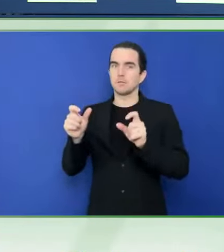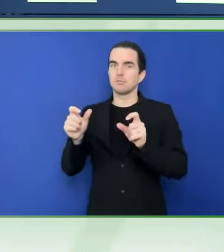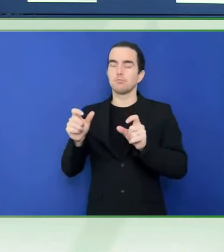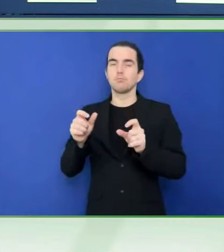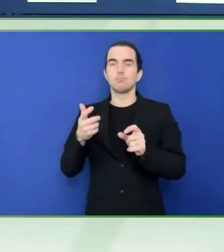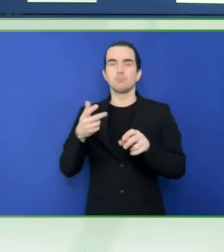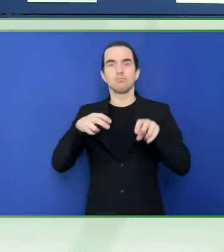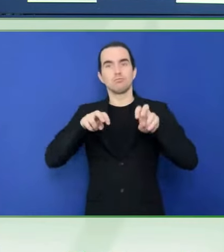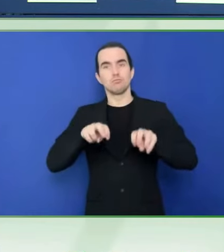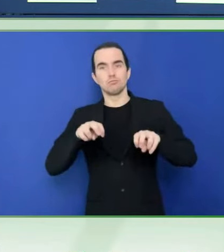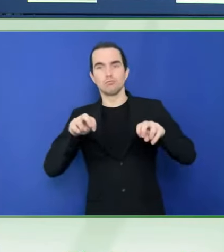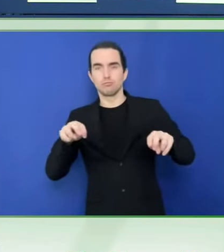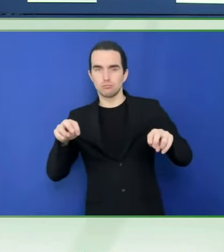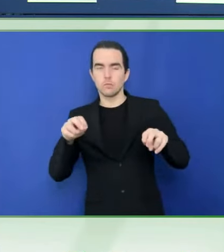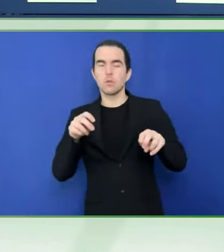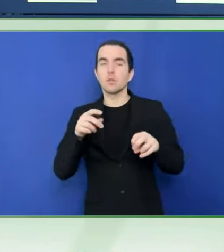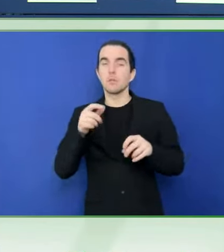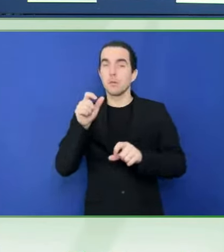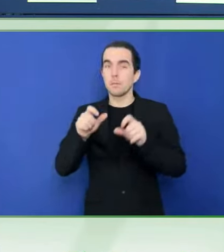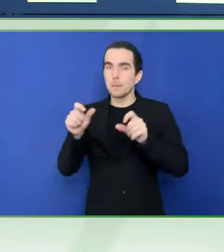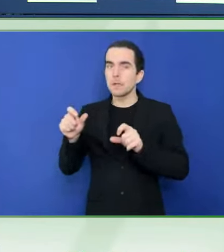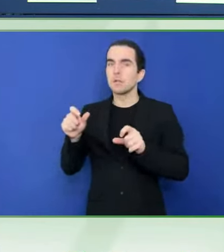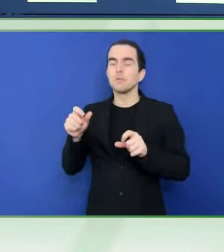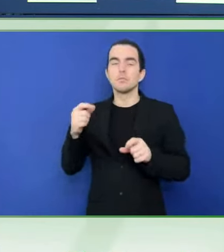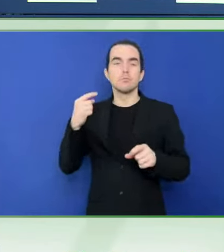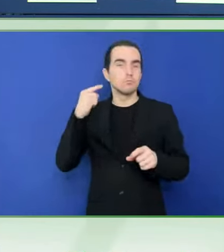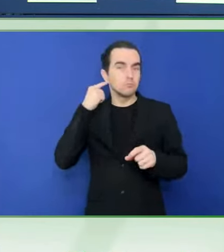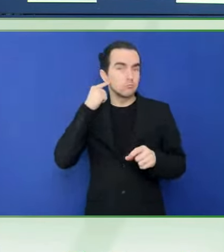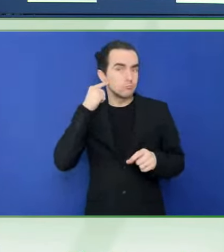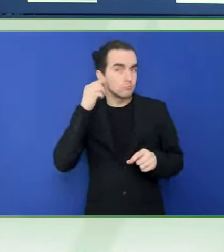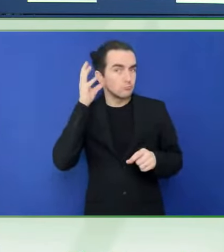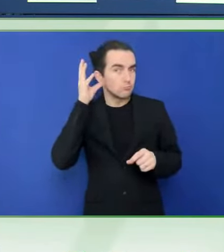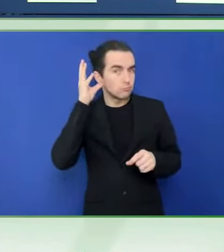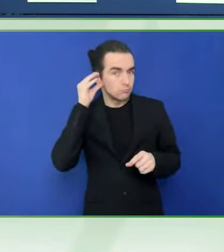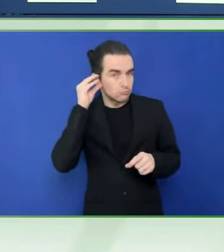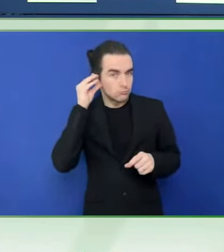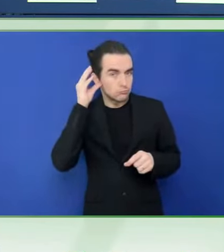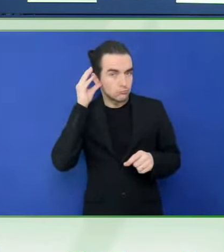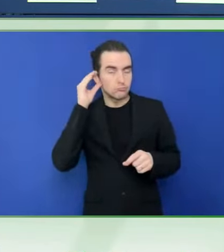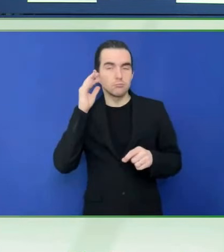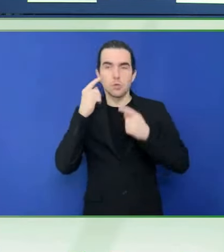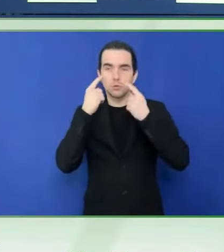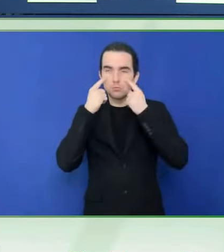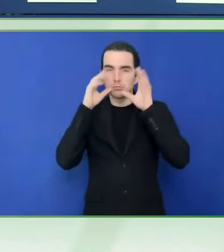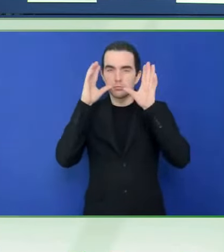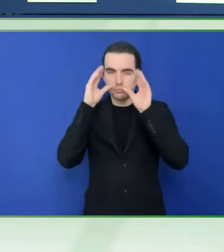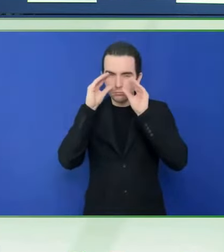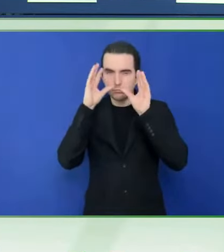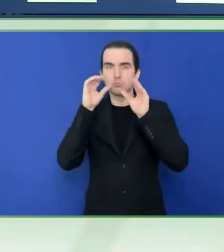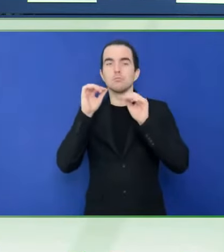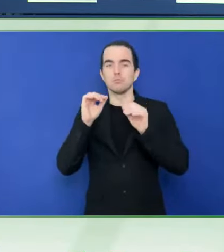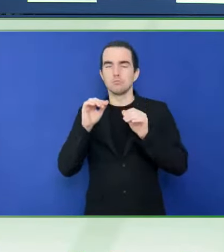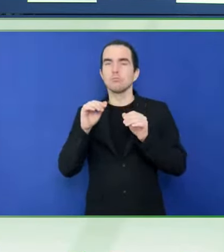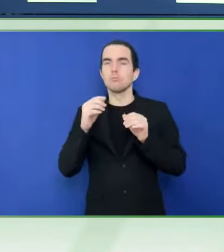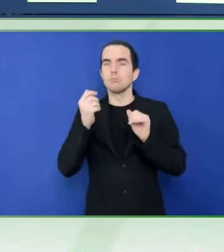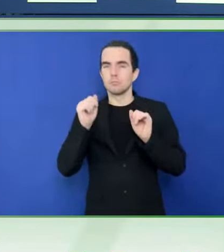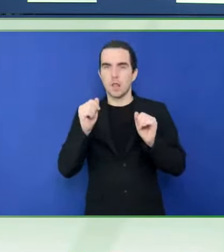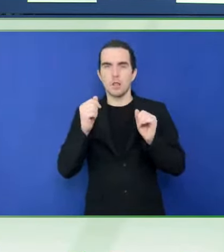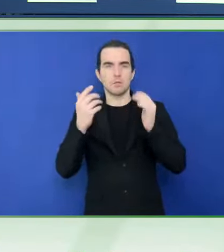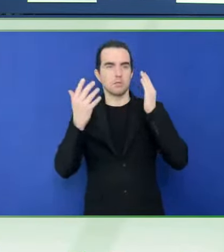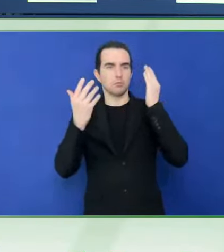doors being unlocked, we have audible sounds of doors being locked.